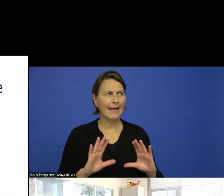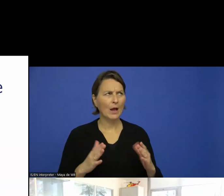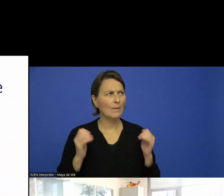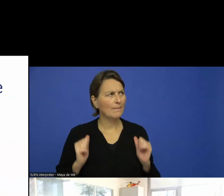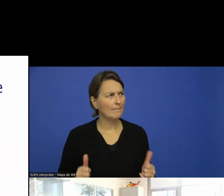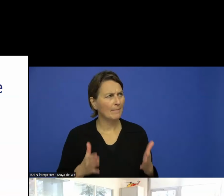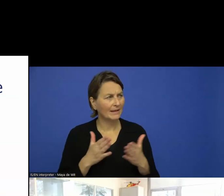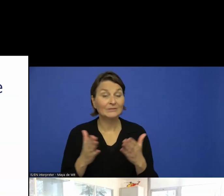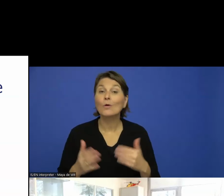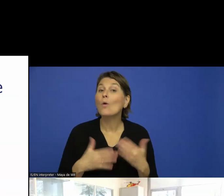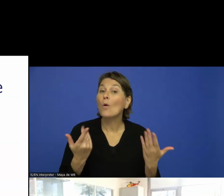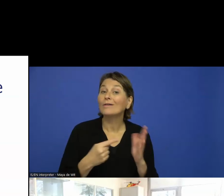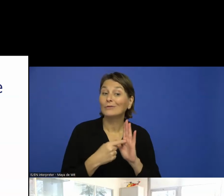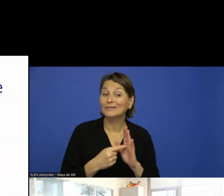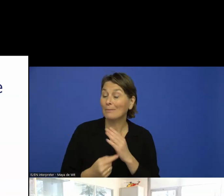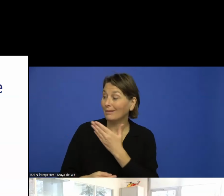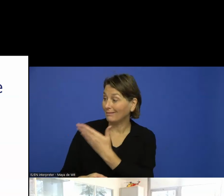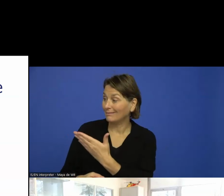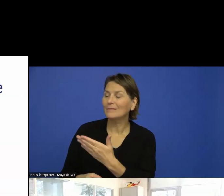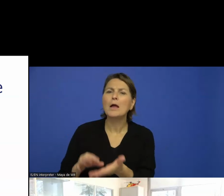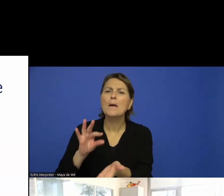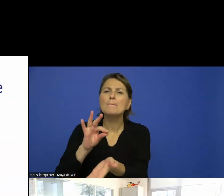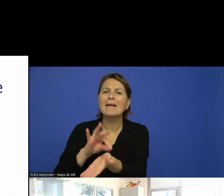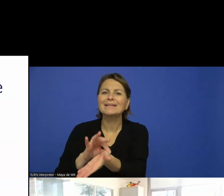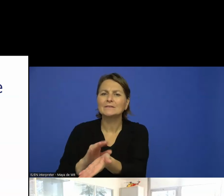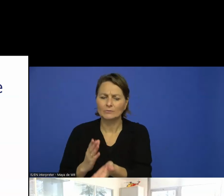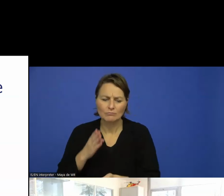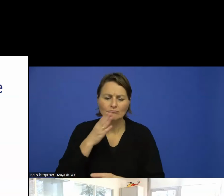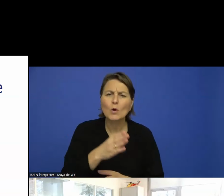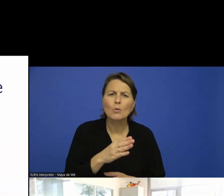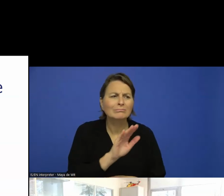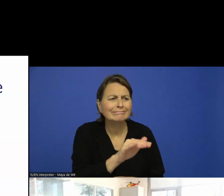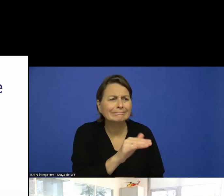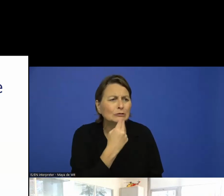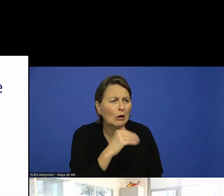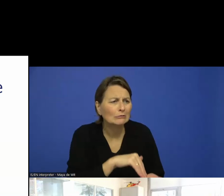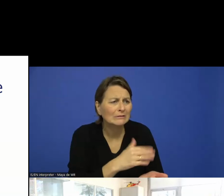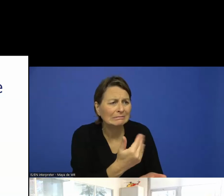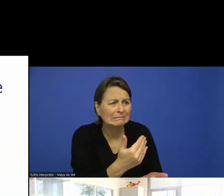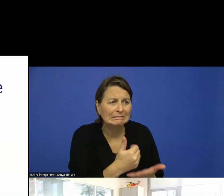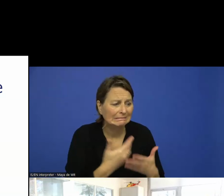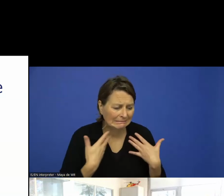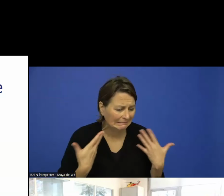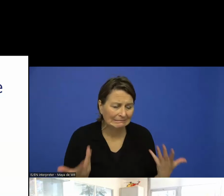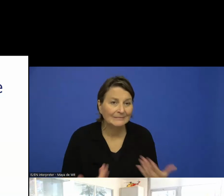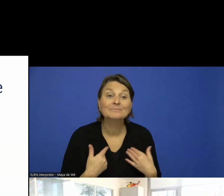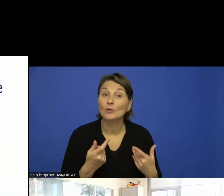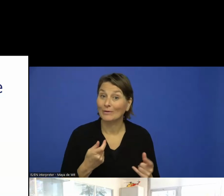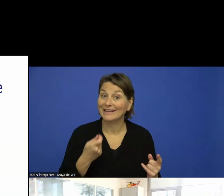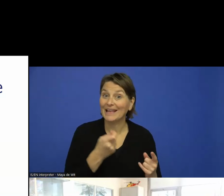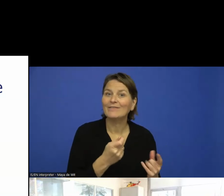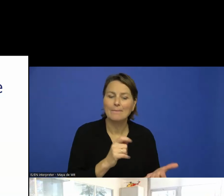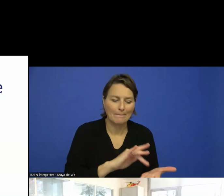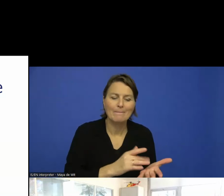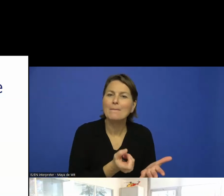patient going to see the general practitioner, seeking help for some condition. They're given a prescription and they take